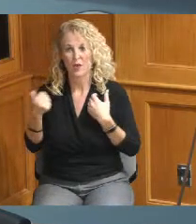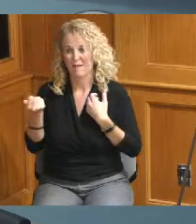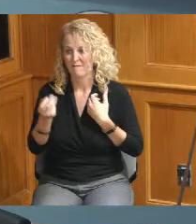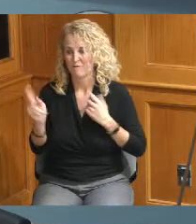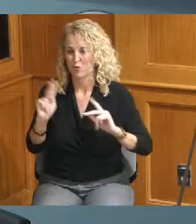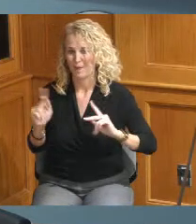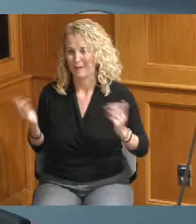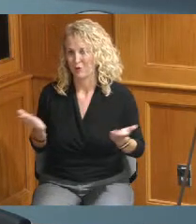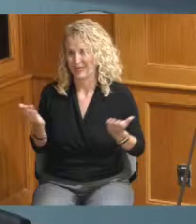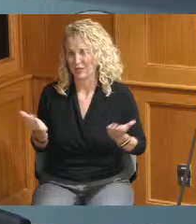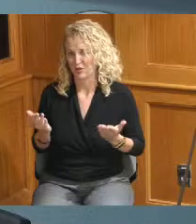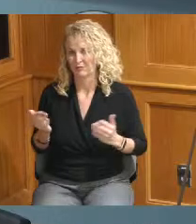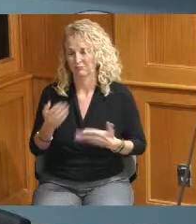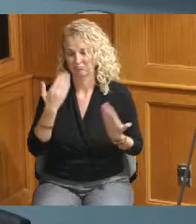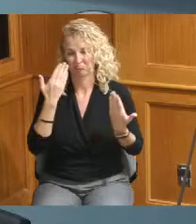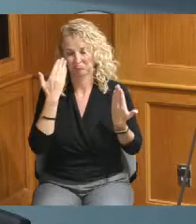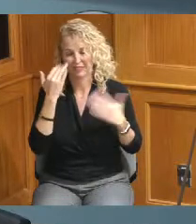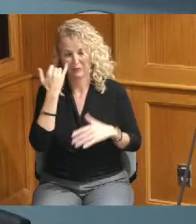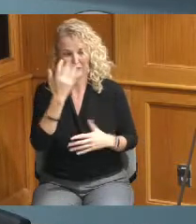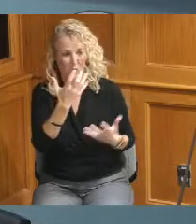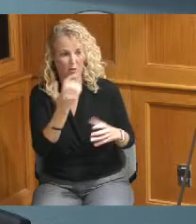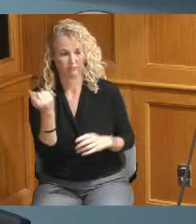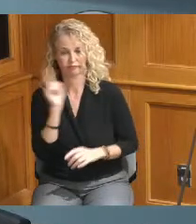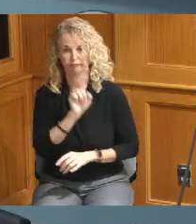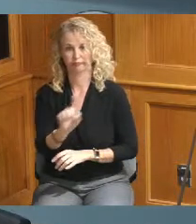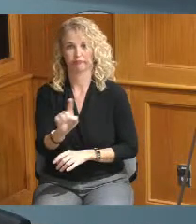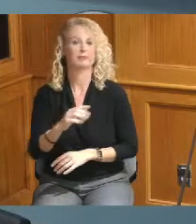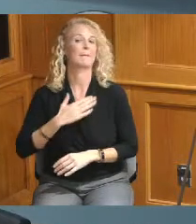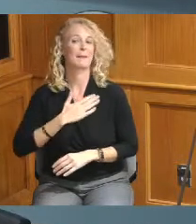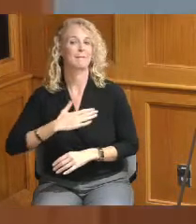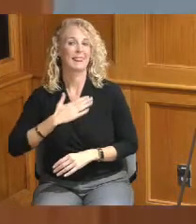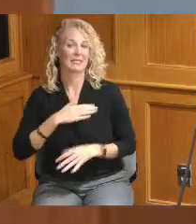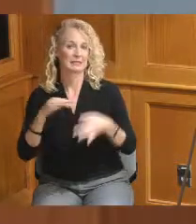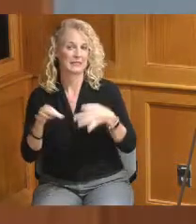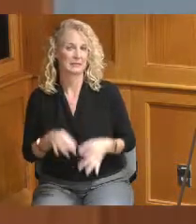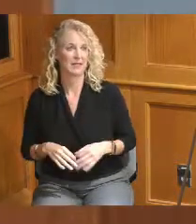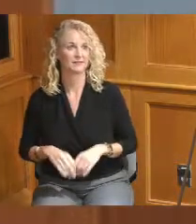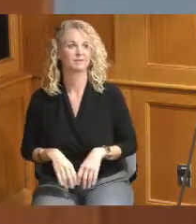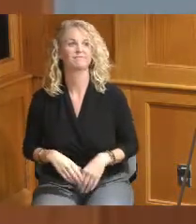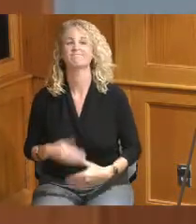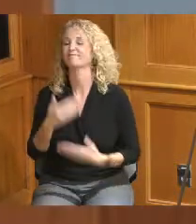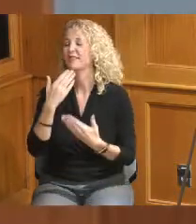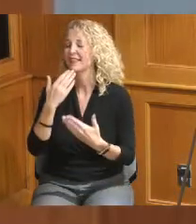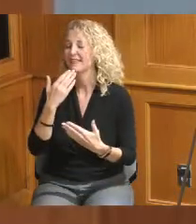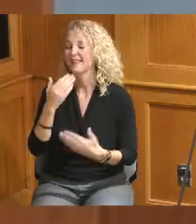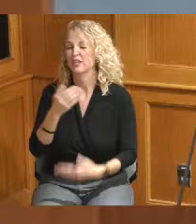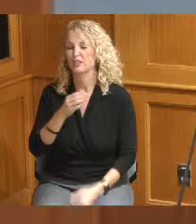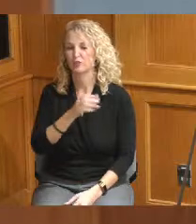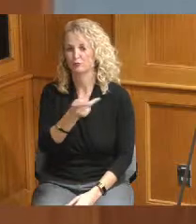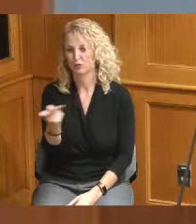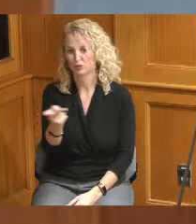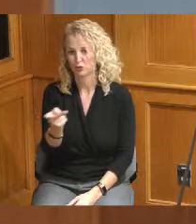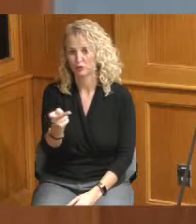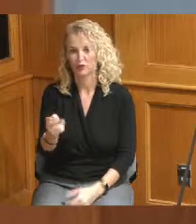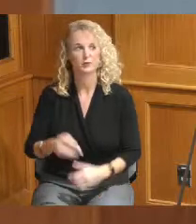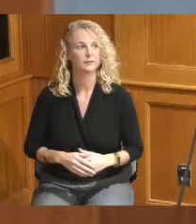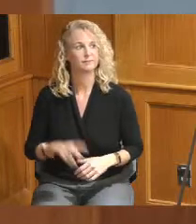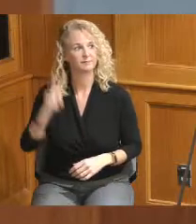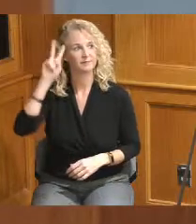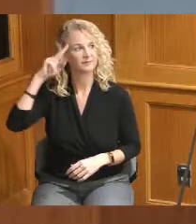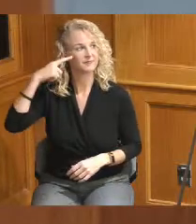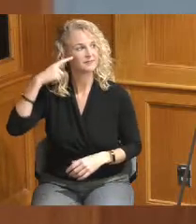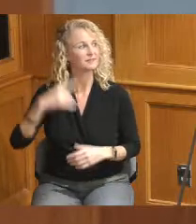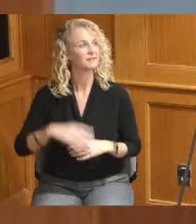well. So I don't know if he's going to want to say anything, but please frame the issue for us. Thank you, Commissioners, and thank you, Vice President